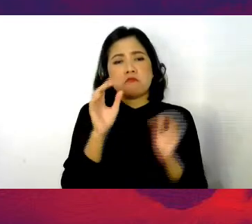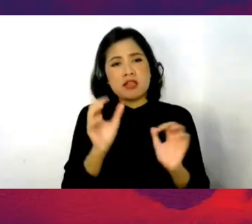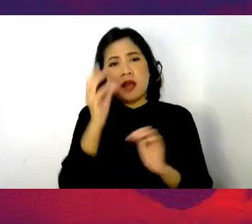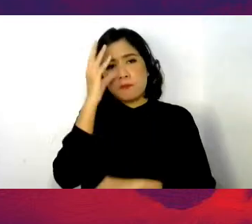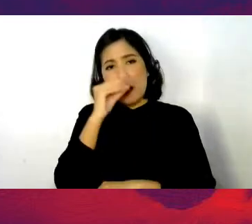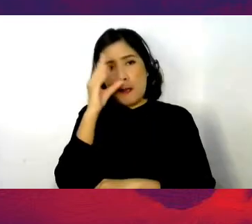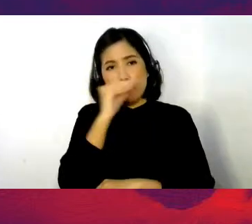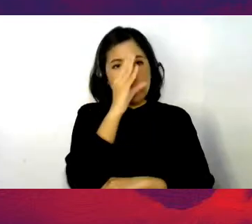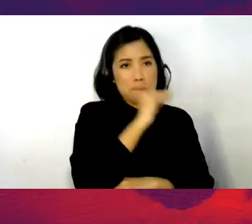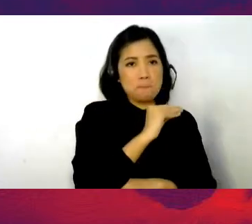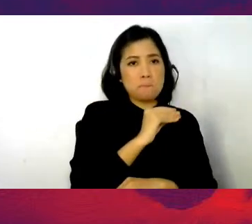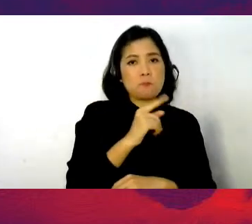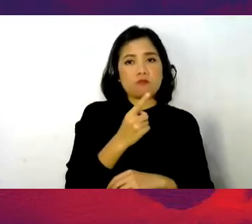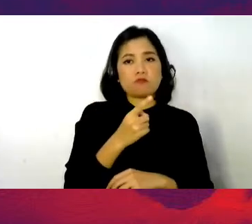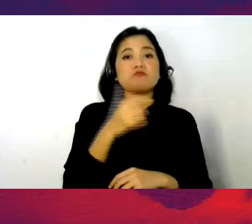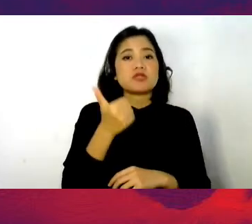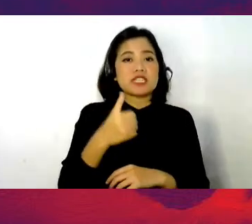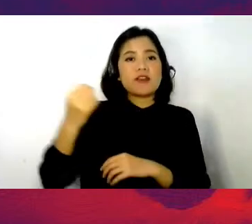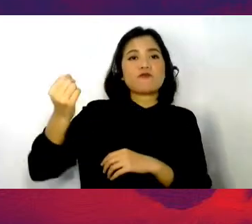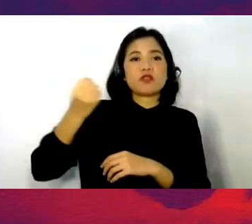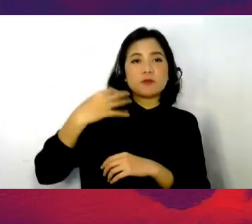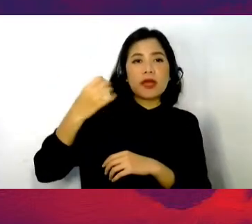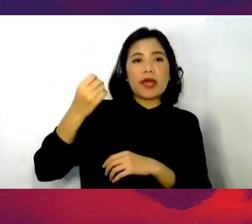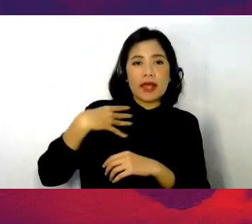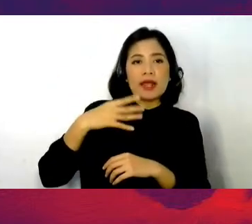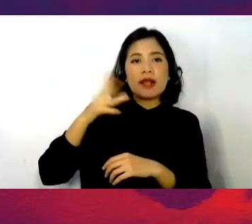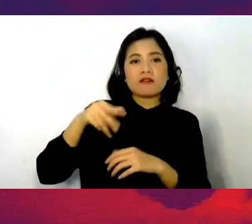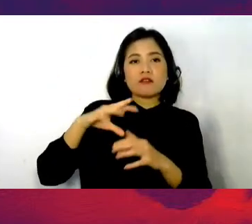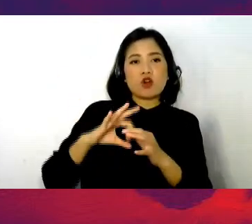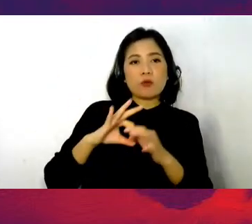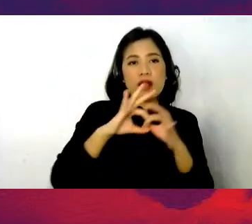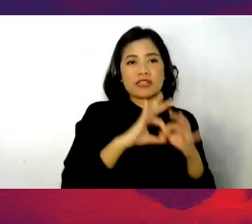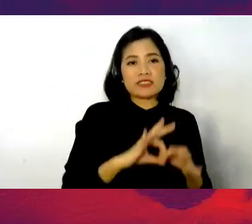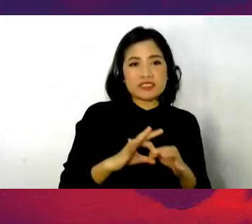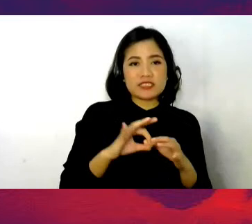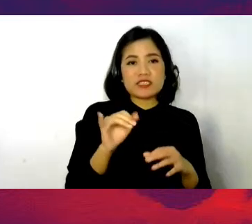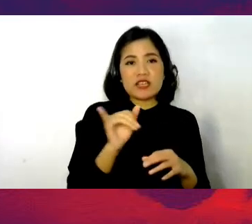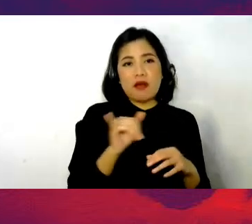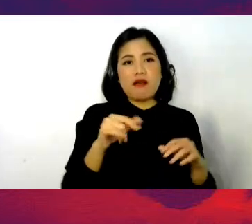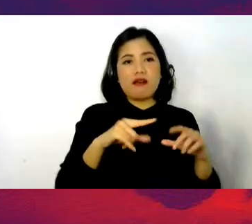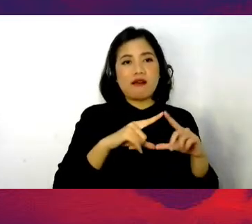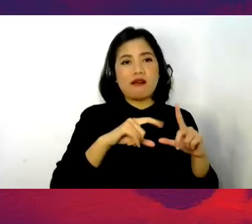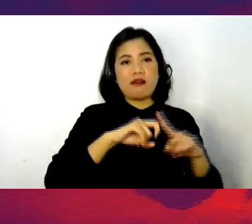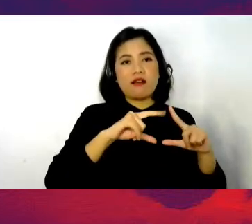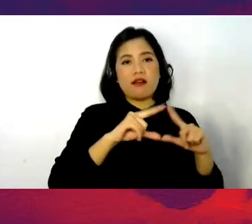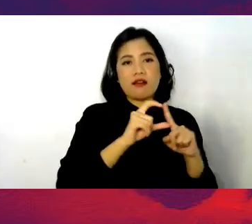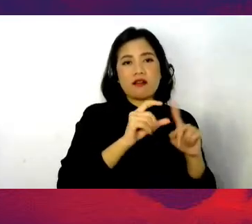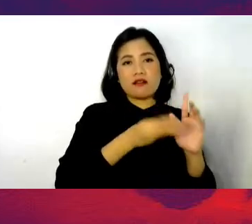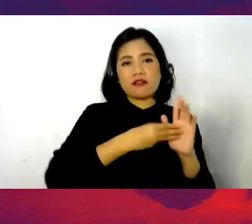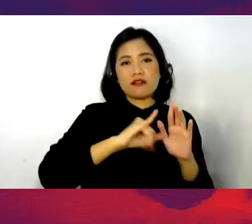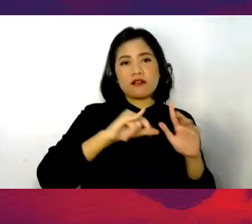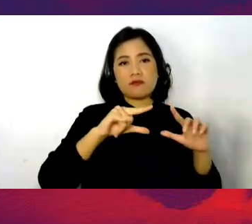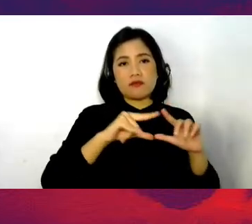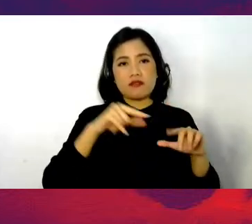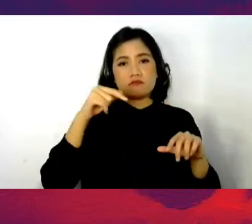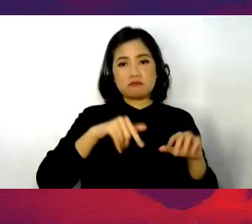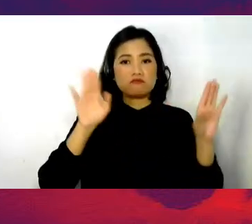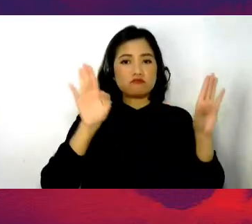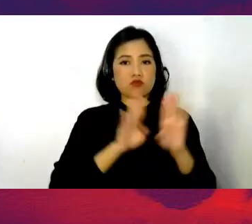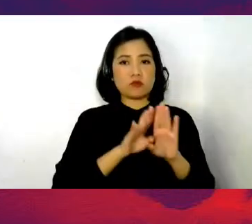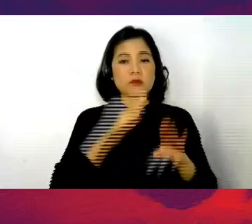the data. So even though we know our data is not perfect, we have inclusion and exclusion